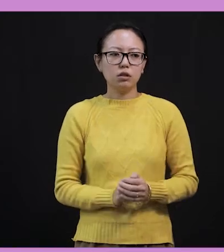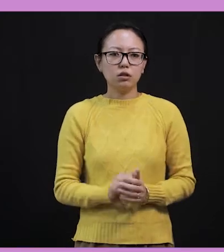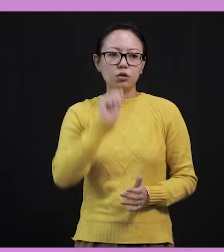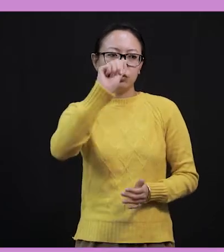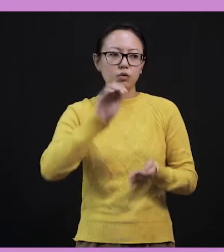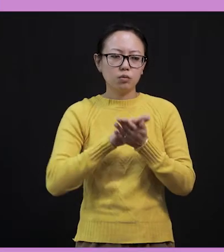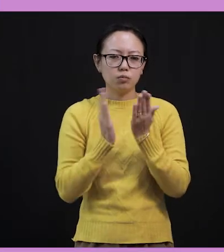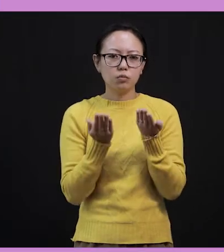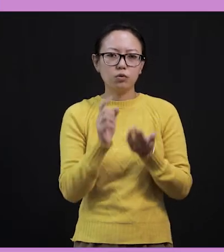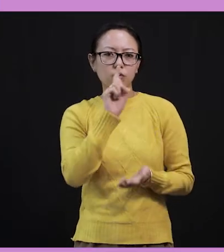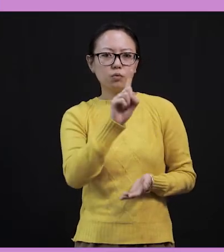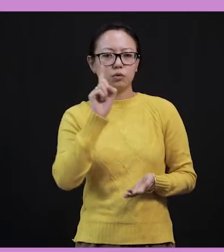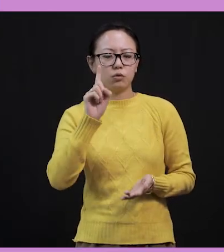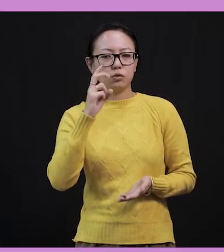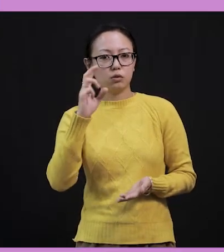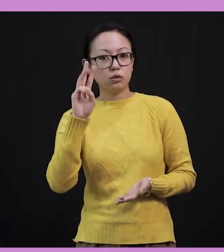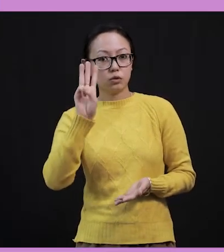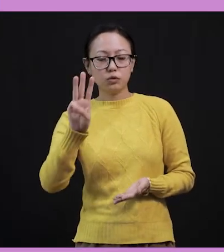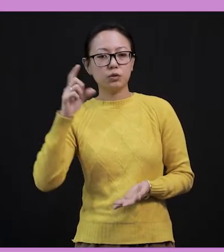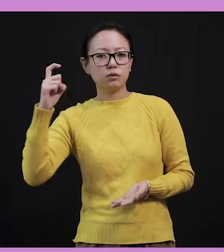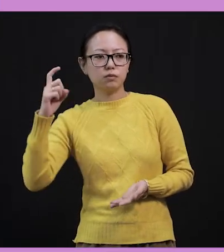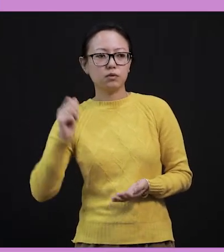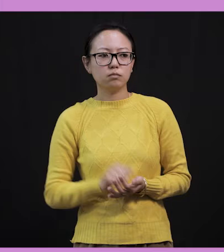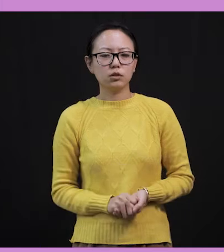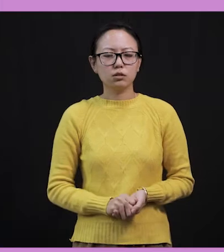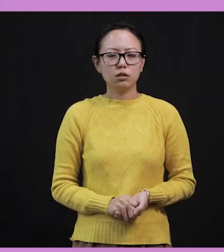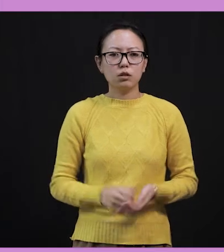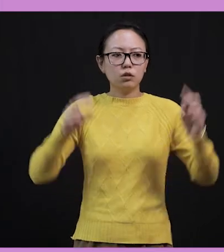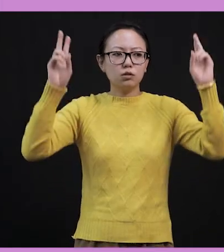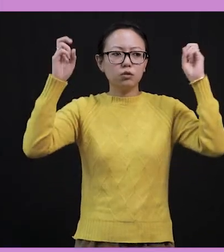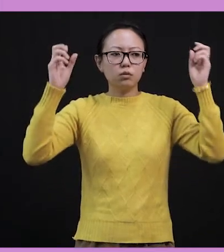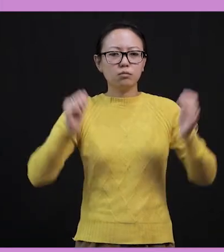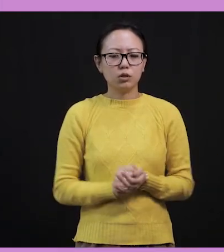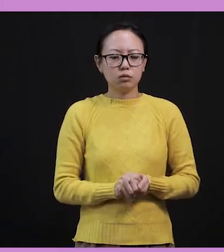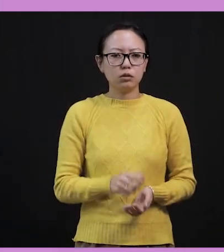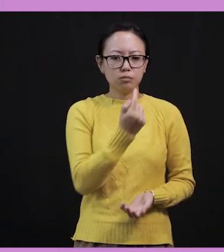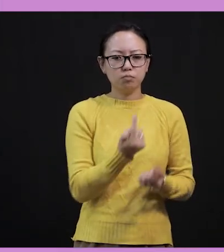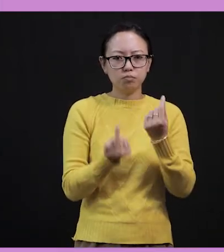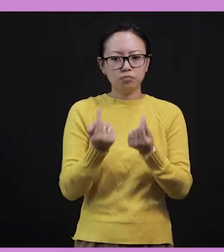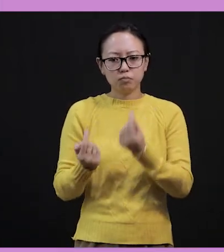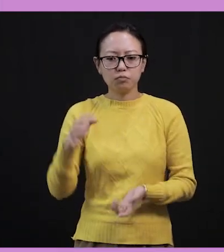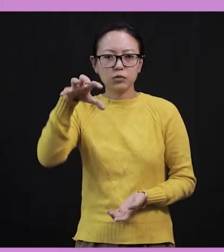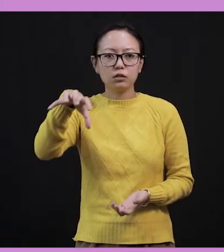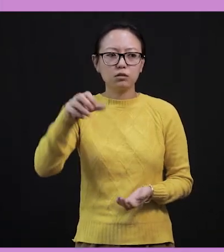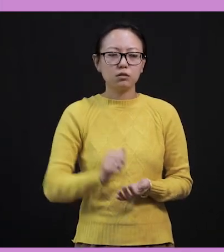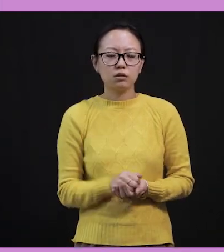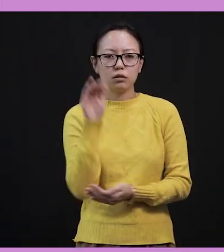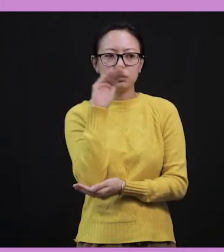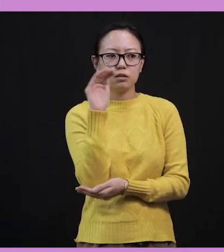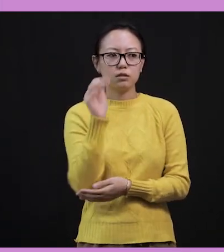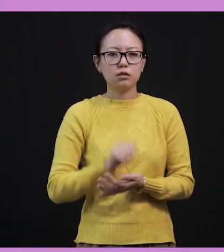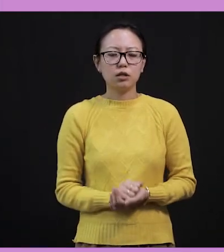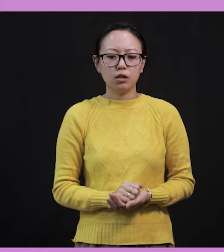137. So here we go. So this is a garden snake and the poet is Mariel Elson.